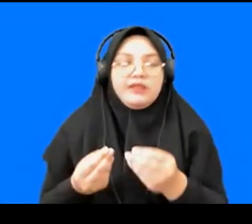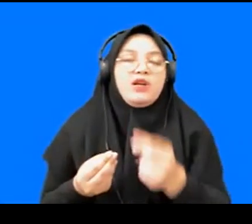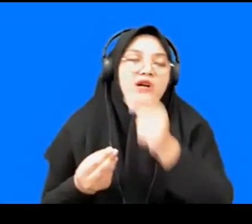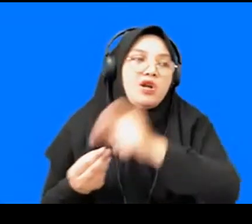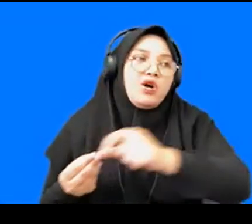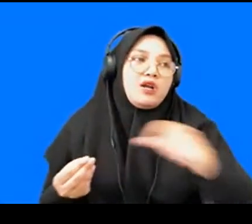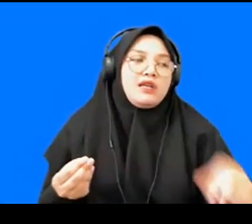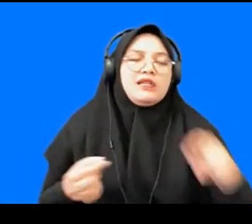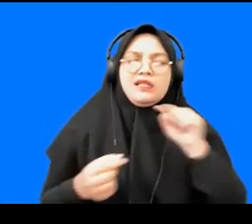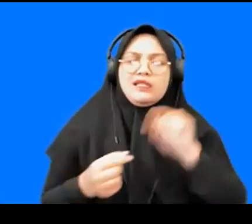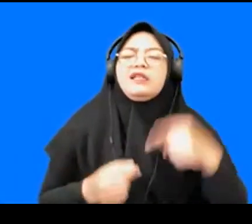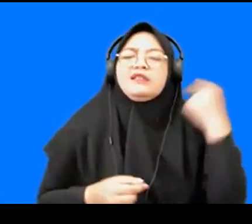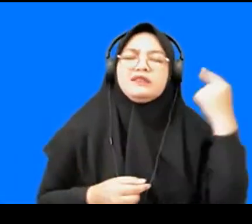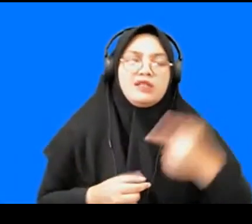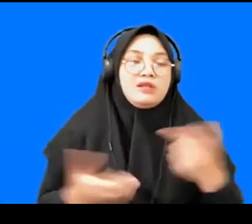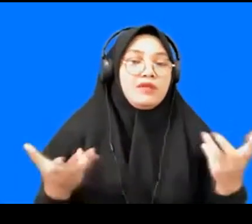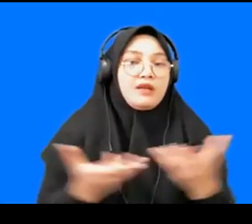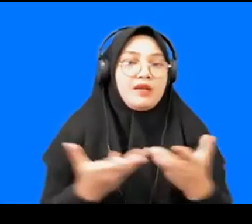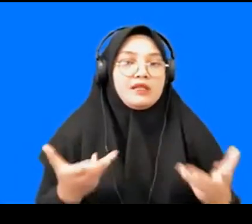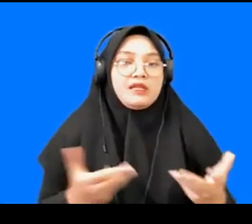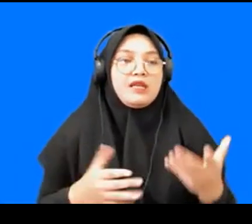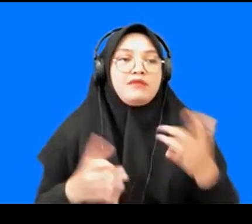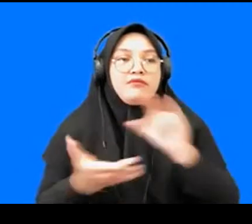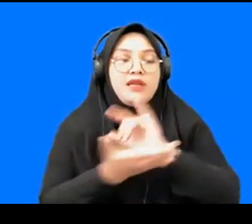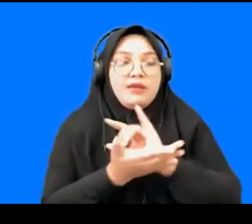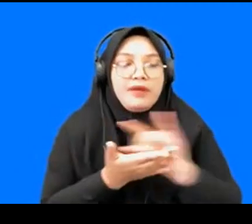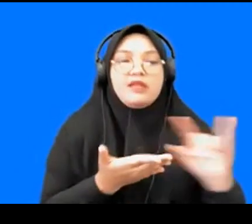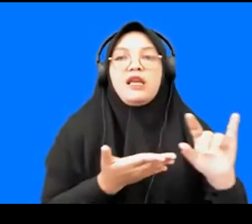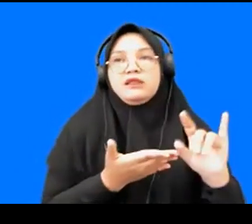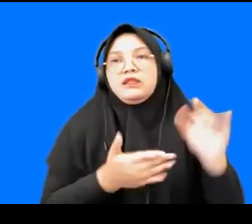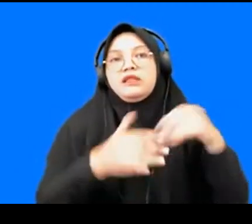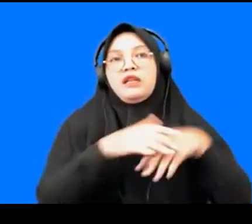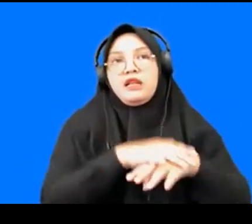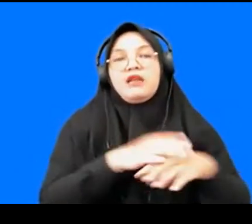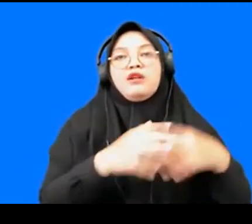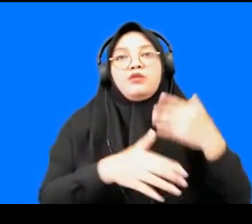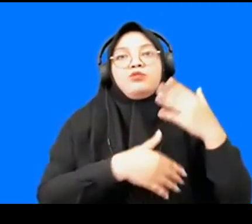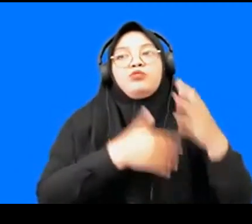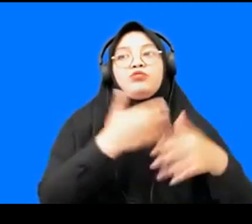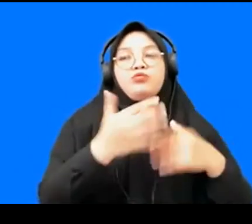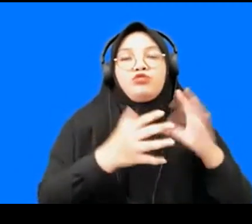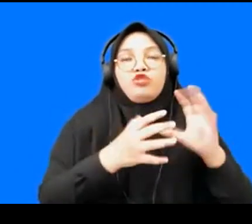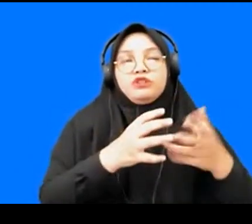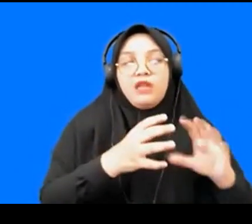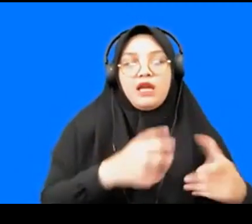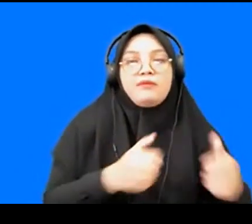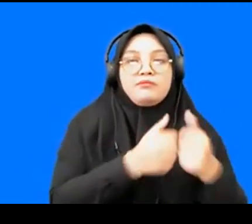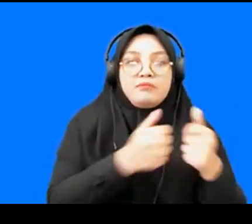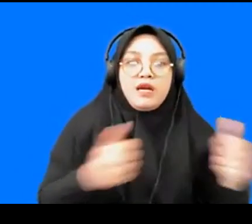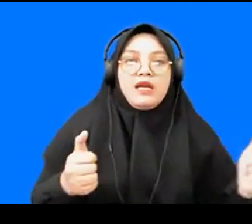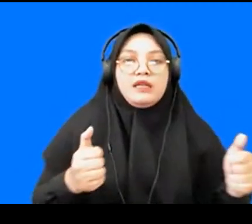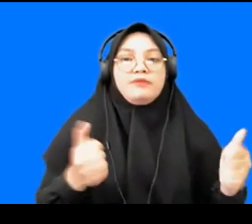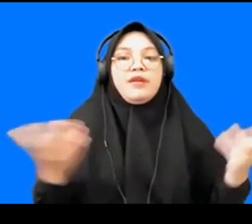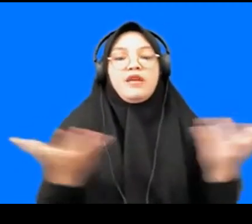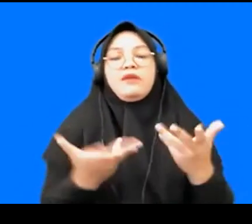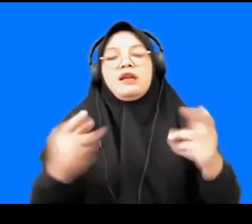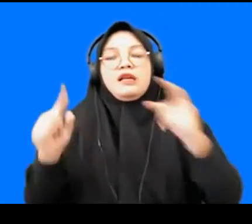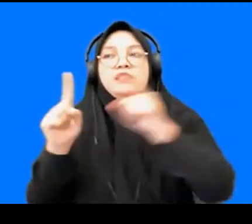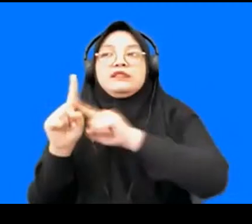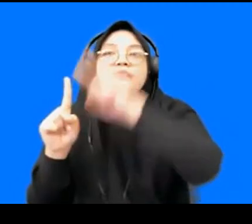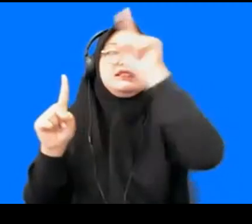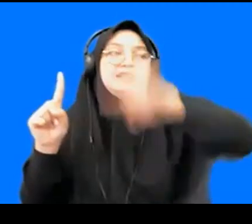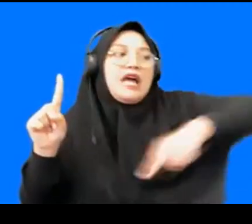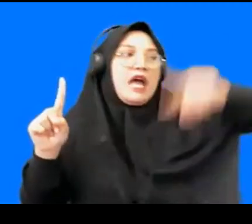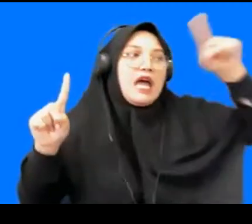invested well in a good company and the shares of stock suddenly increased. So now the increase in